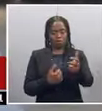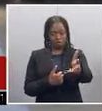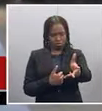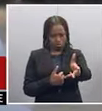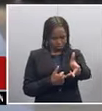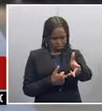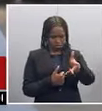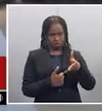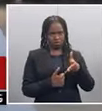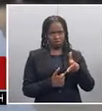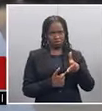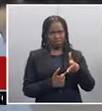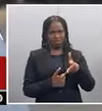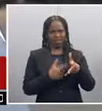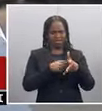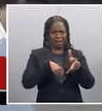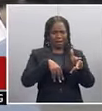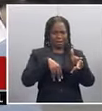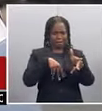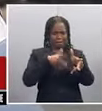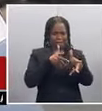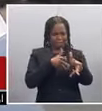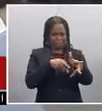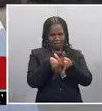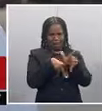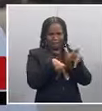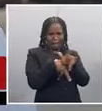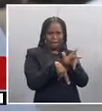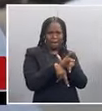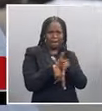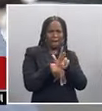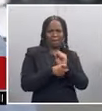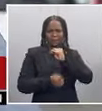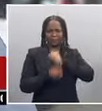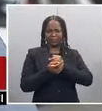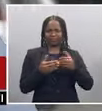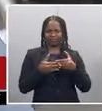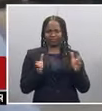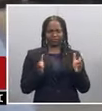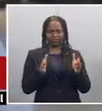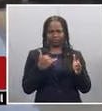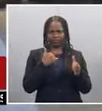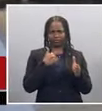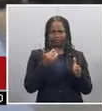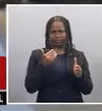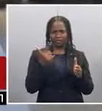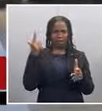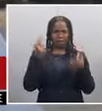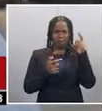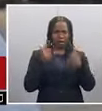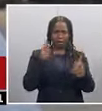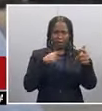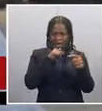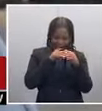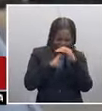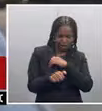the secretary's car and reversing right onto the fourth house, knocking the gate, and there were bullets flying all over and I had to run for